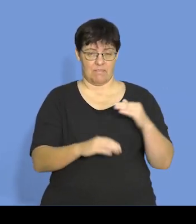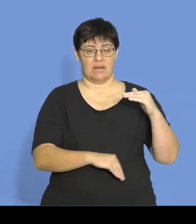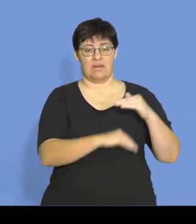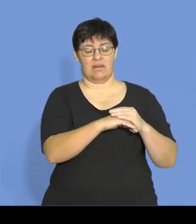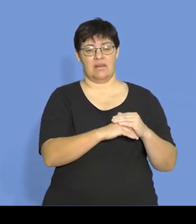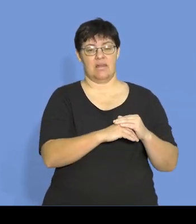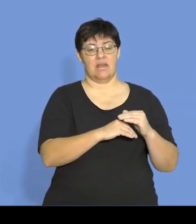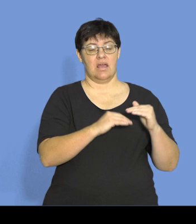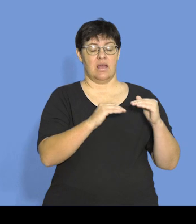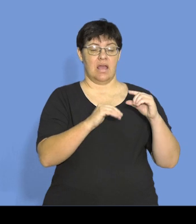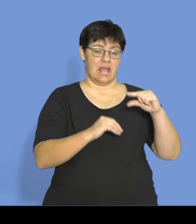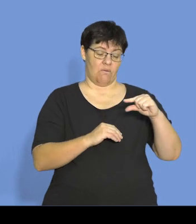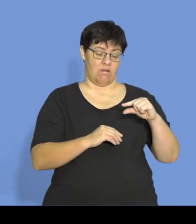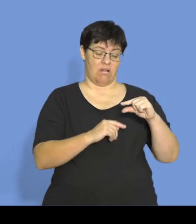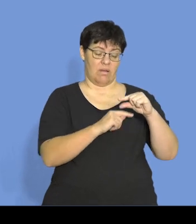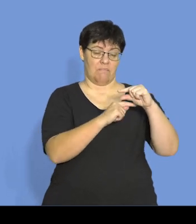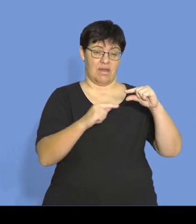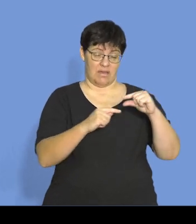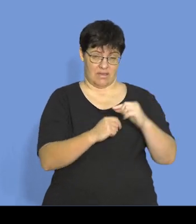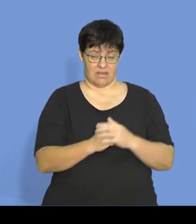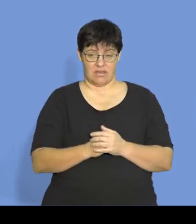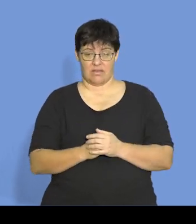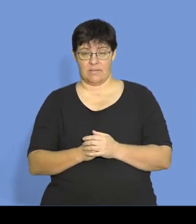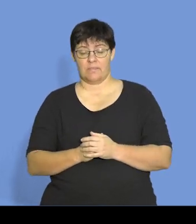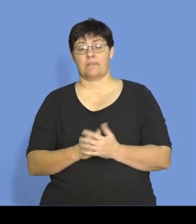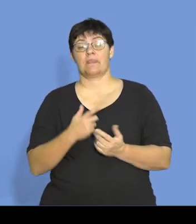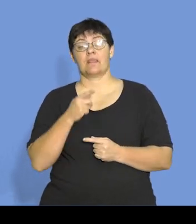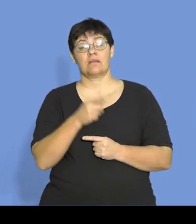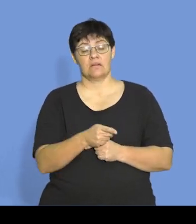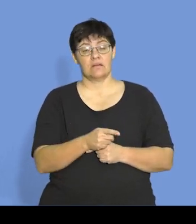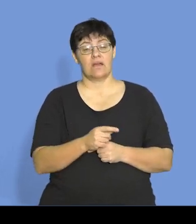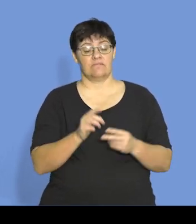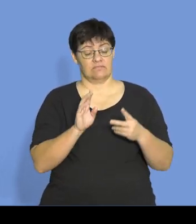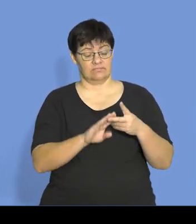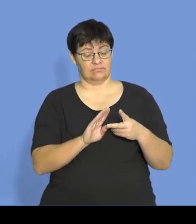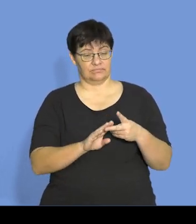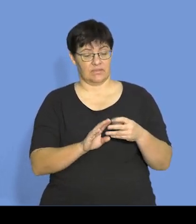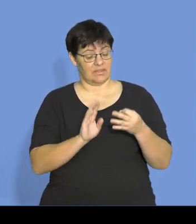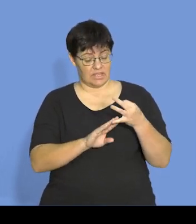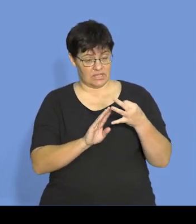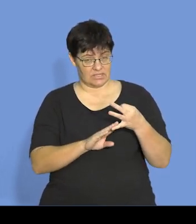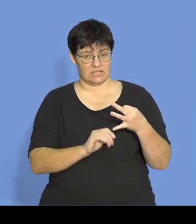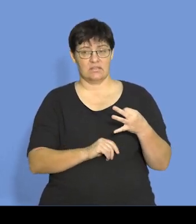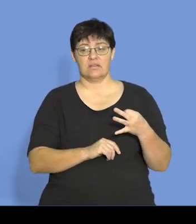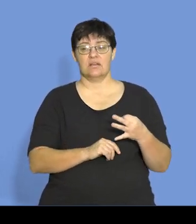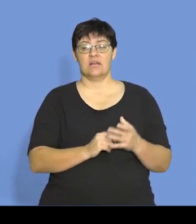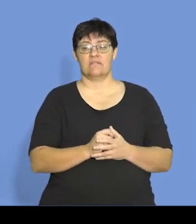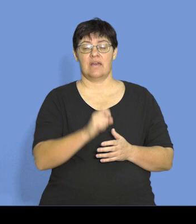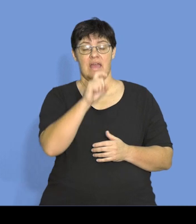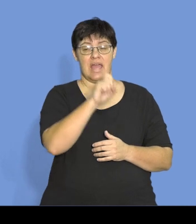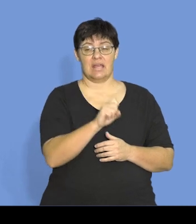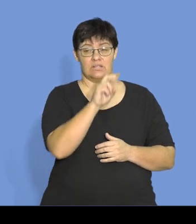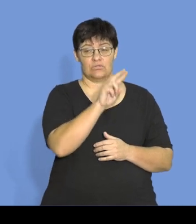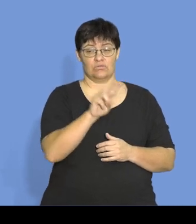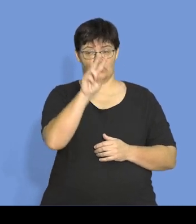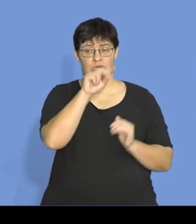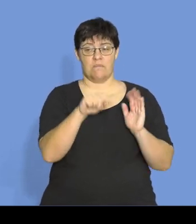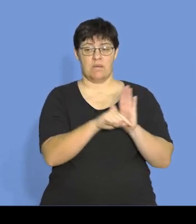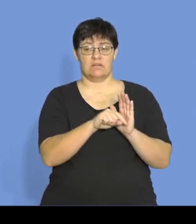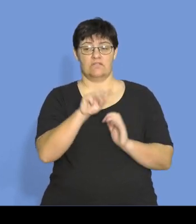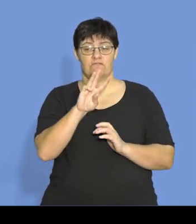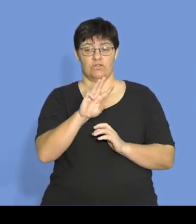Now, another example to look at, this is a difference of two squares. You must just factorize this. It becomes x